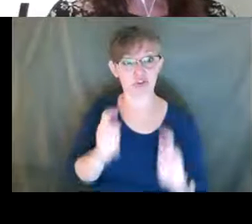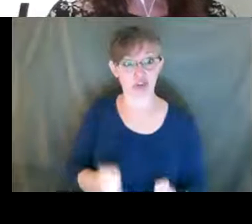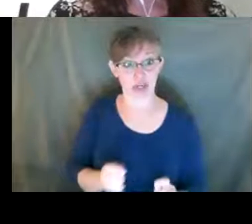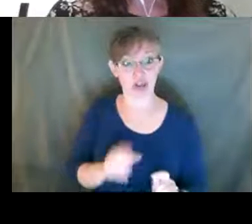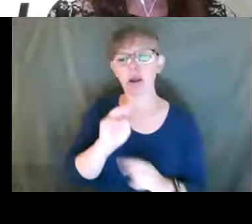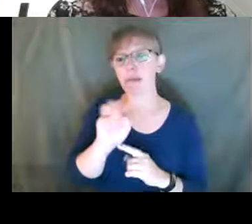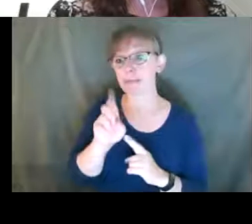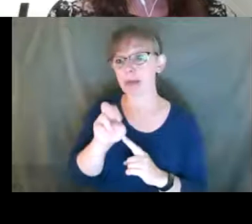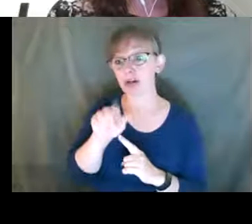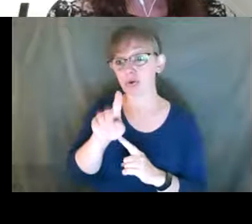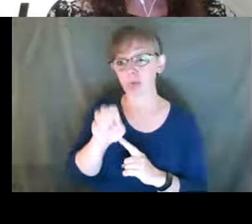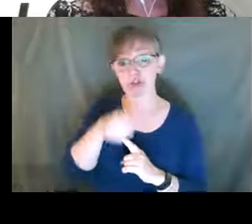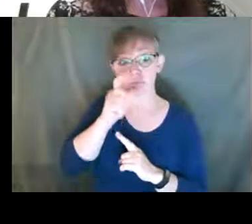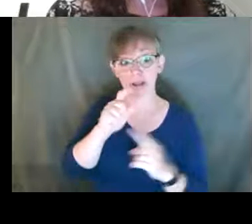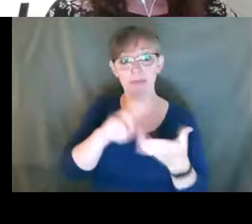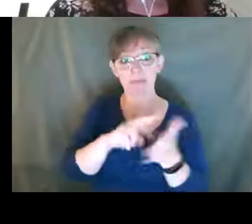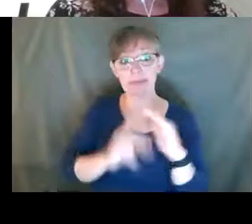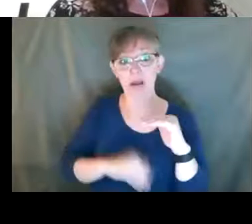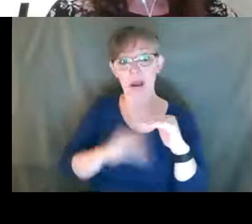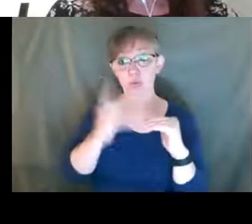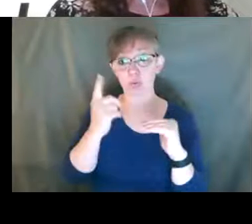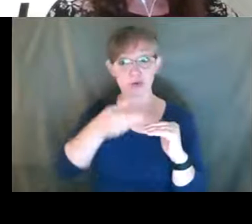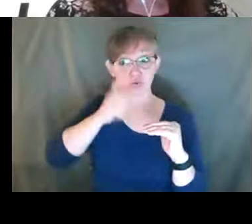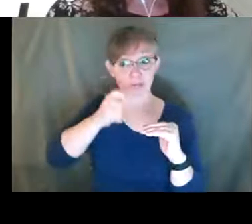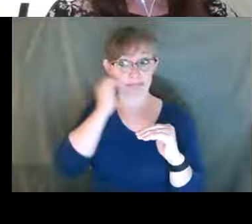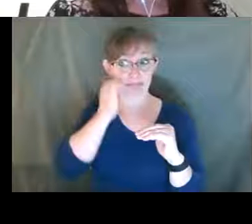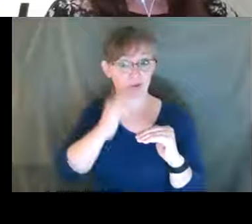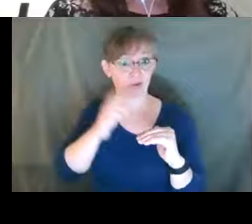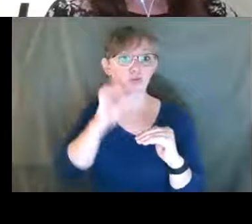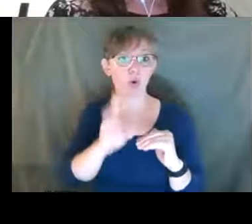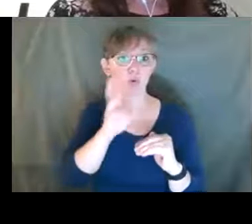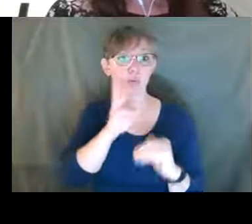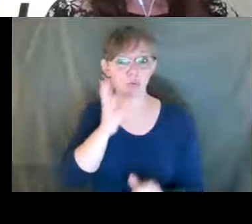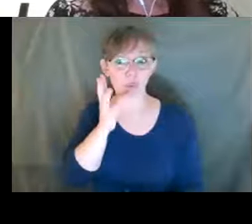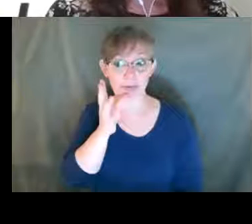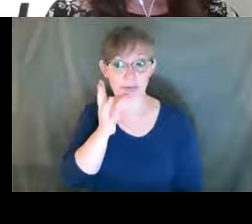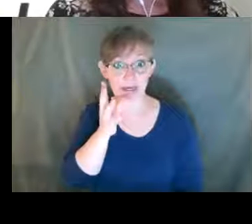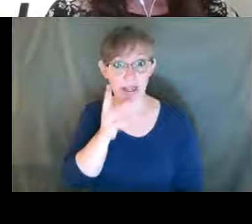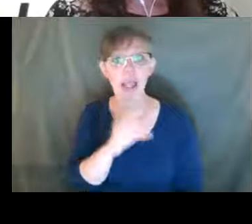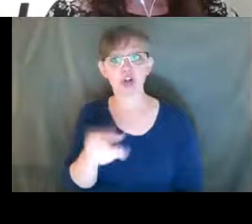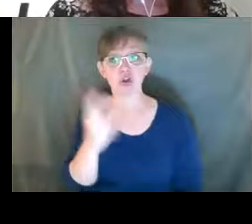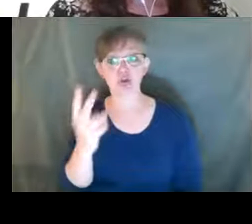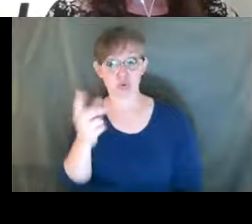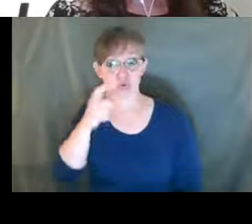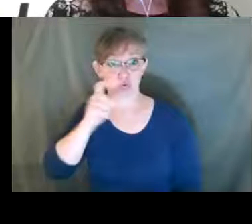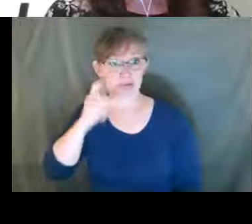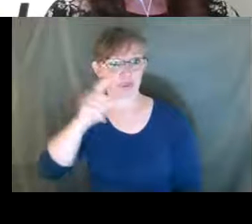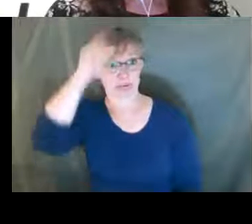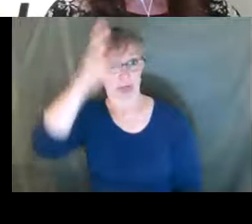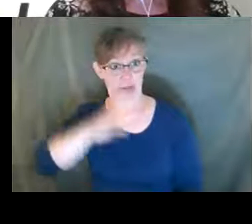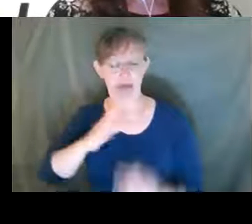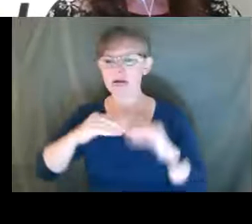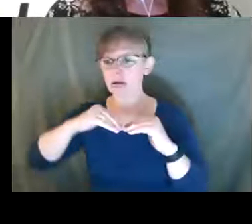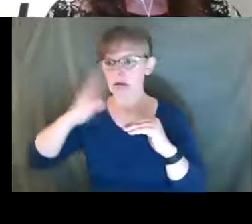consuming up to 1 drink a day for women and 2 for men. Exceeding these numbers can lead to what is